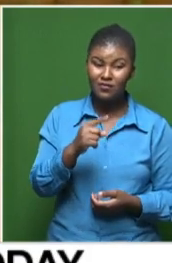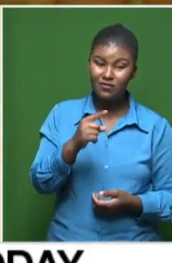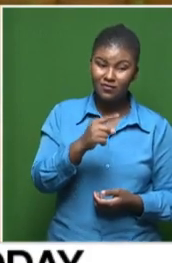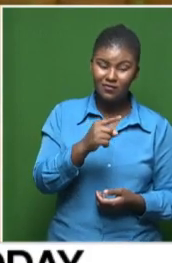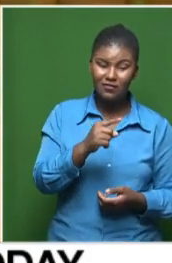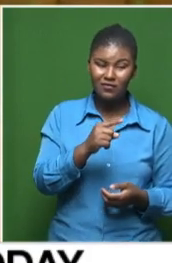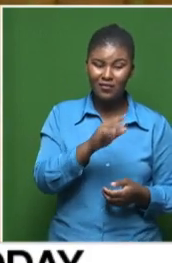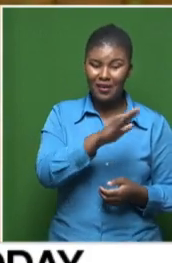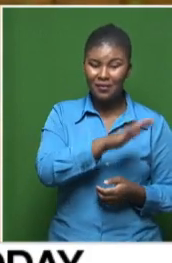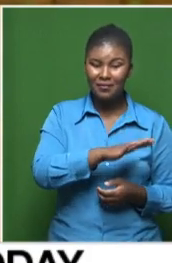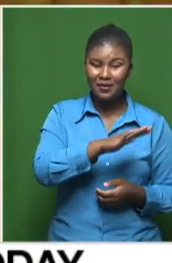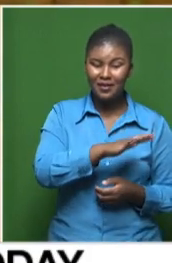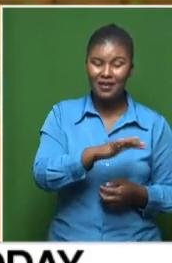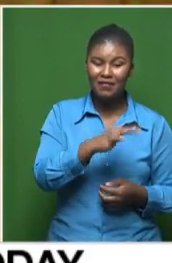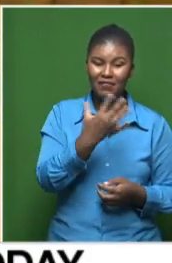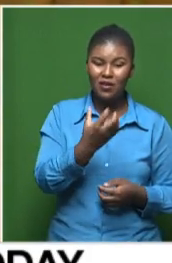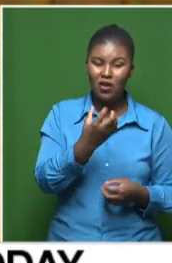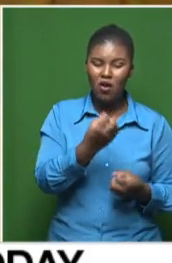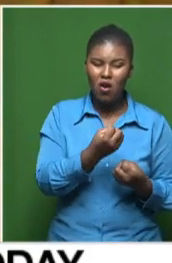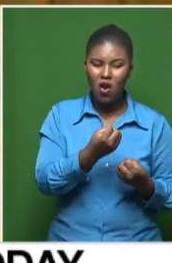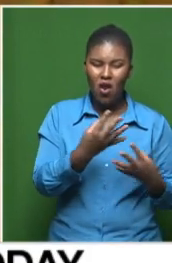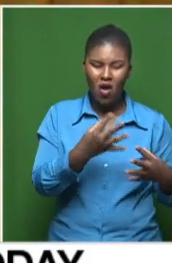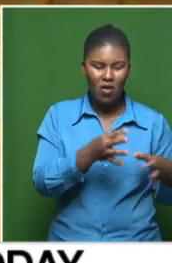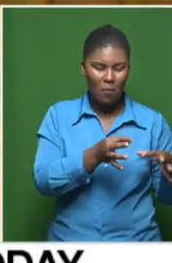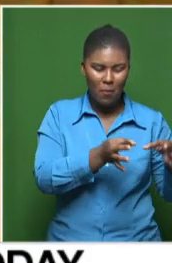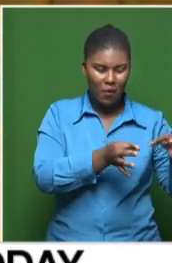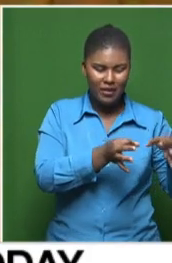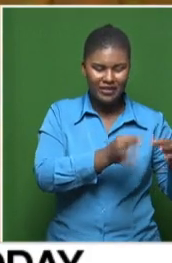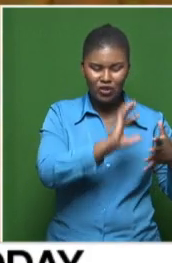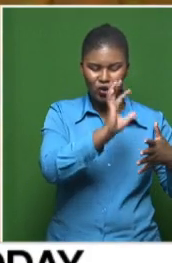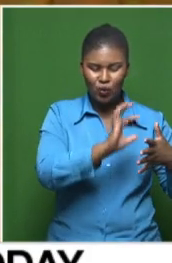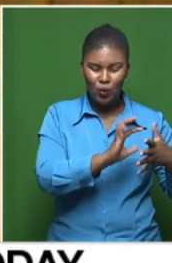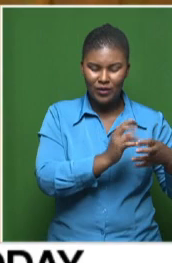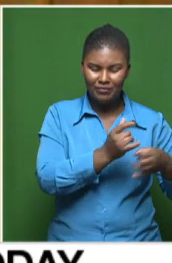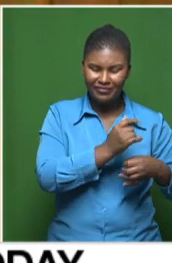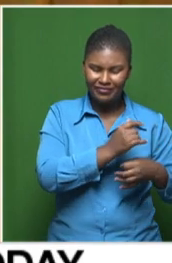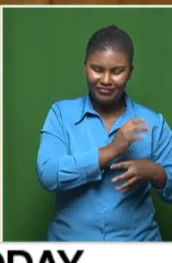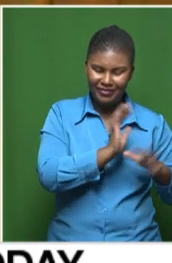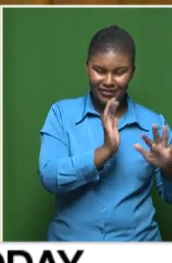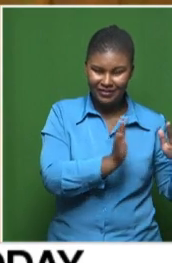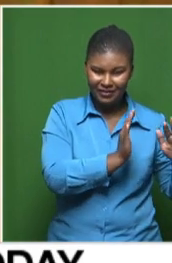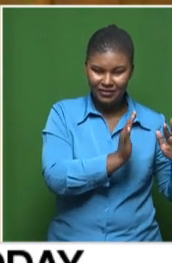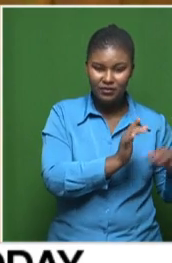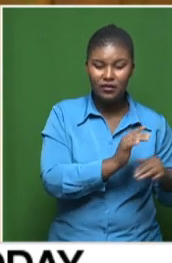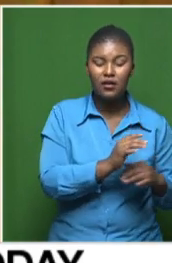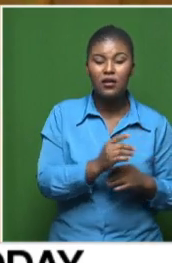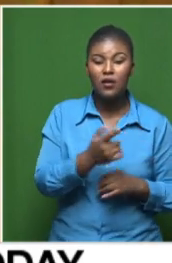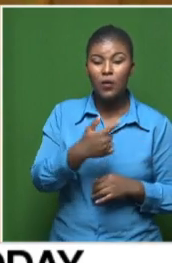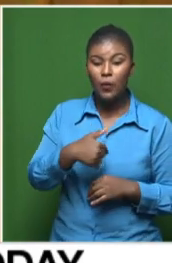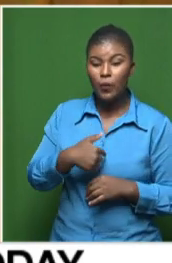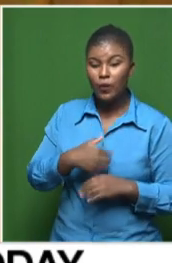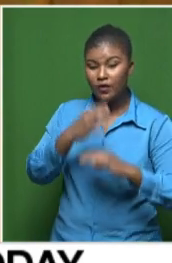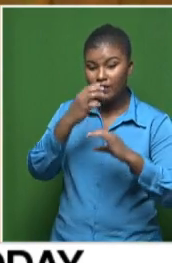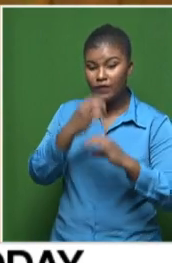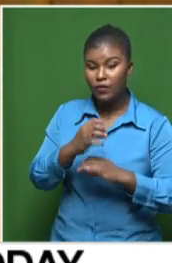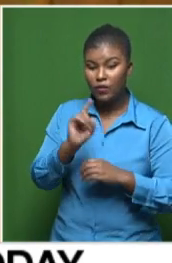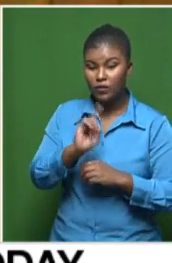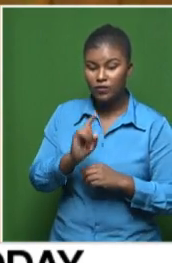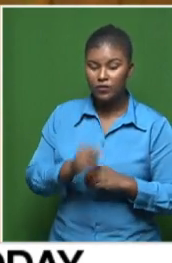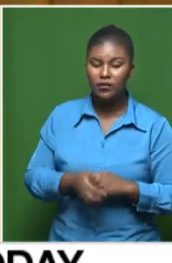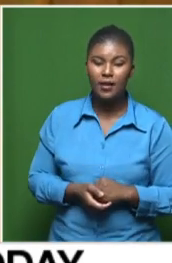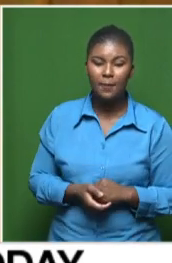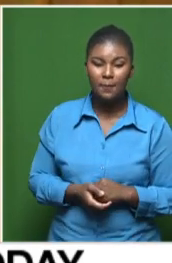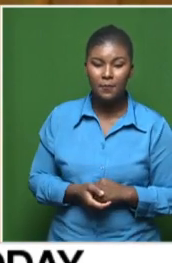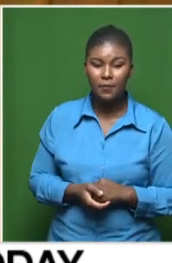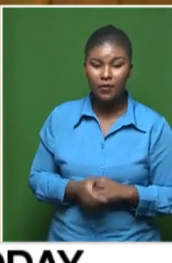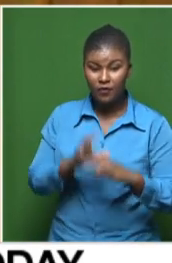institutions, there's a lot of politics and stories about it. So our concentrations now at the moment is